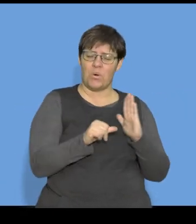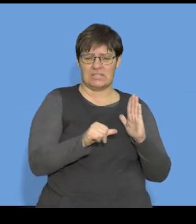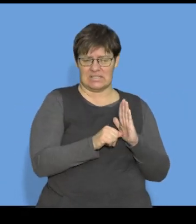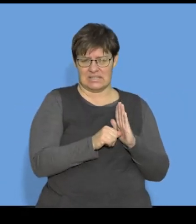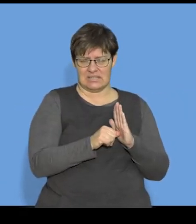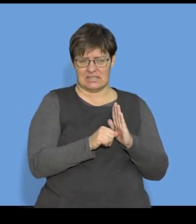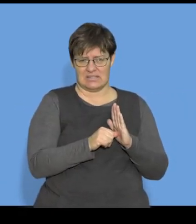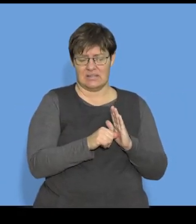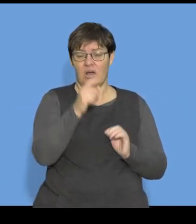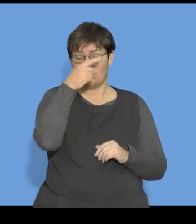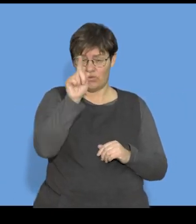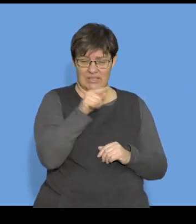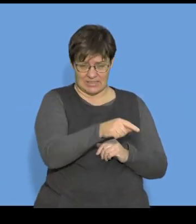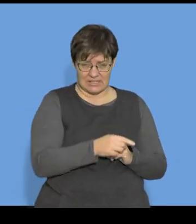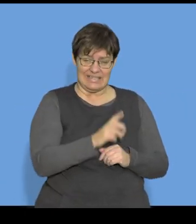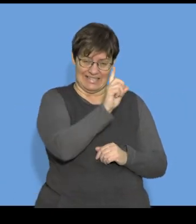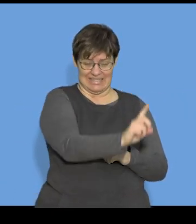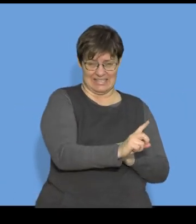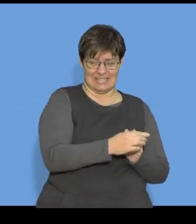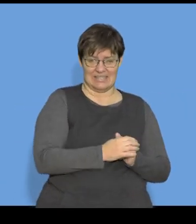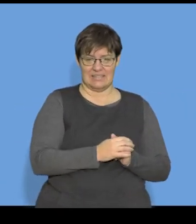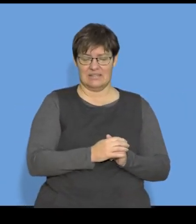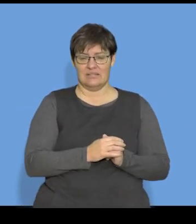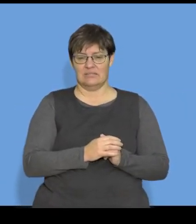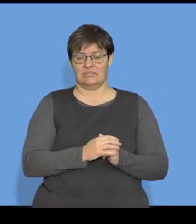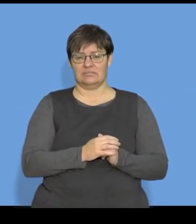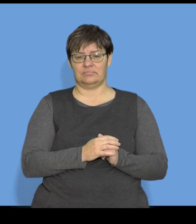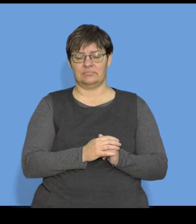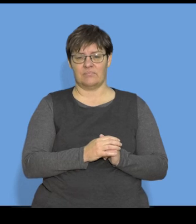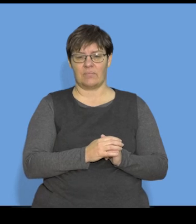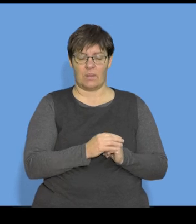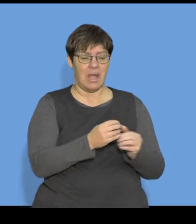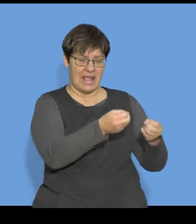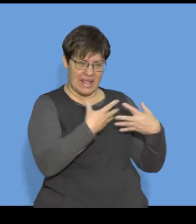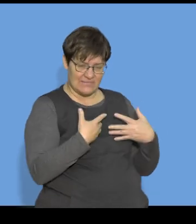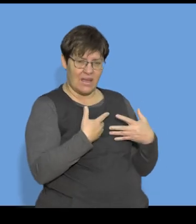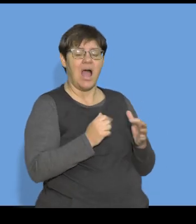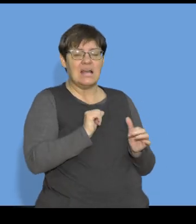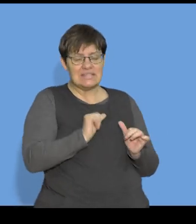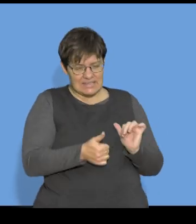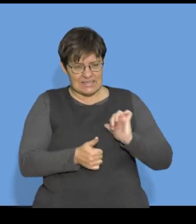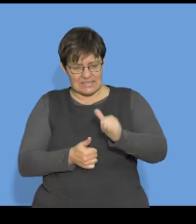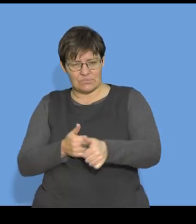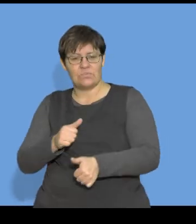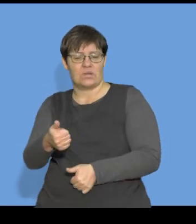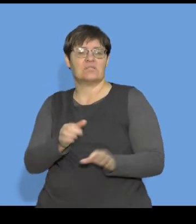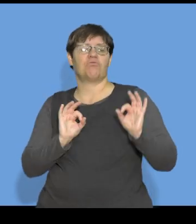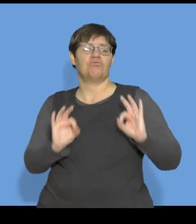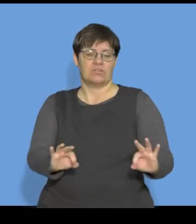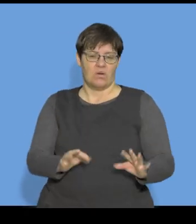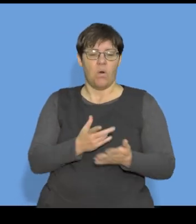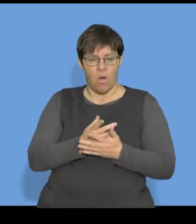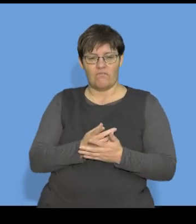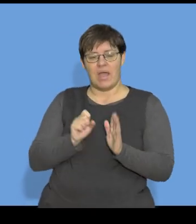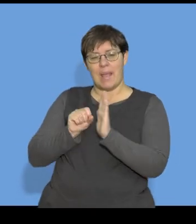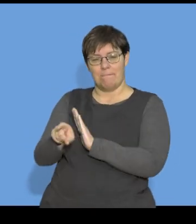most important, the most correct one is D, because it gives us the correct sequence of